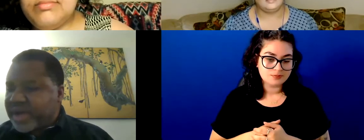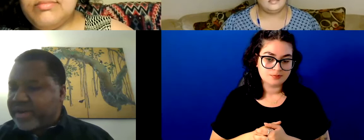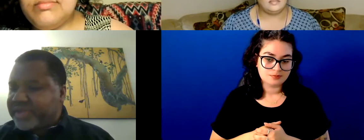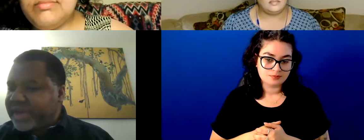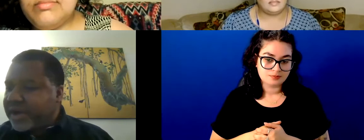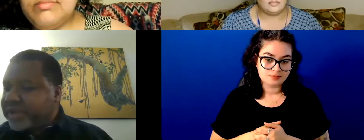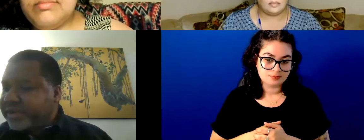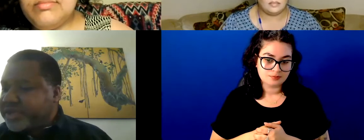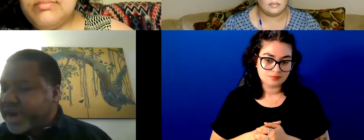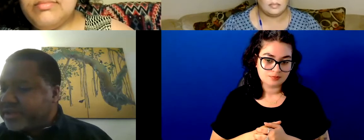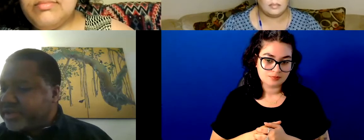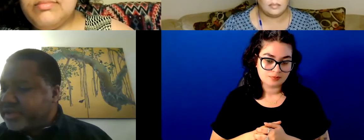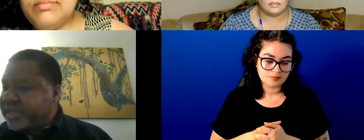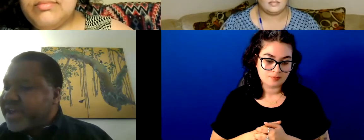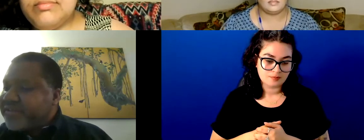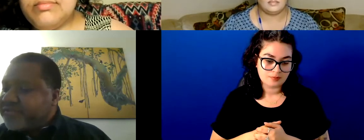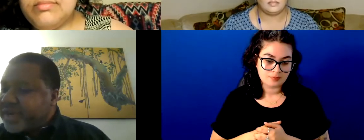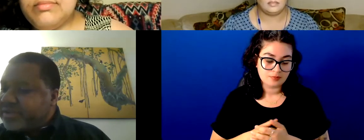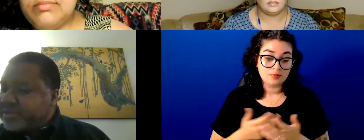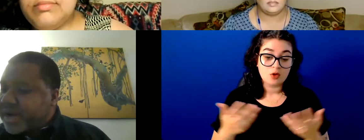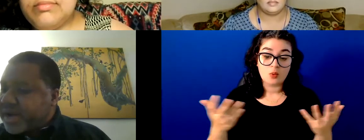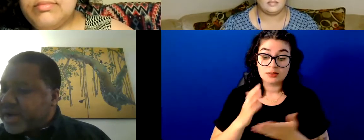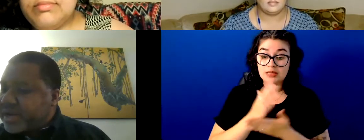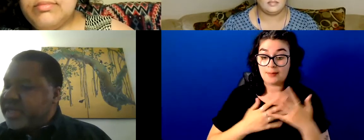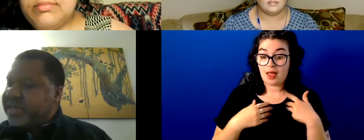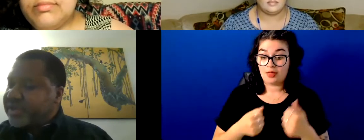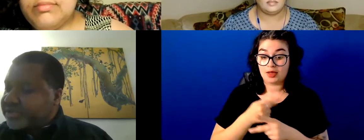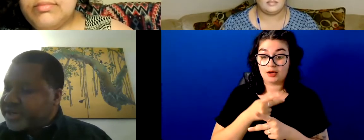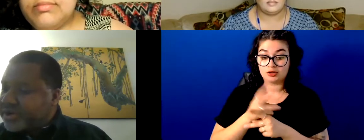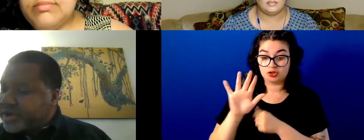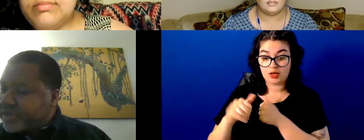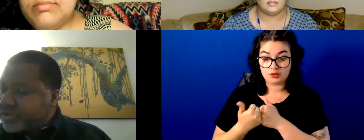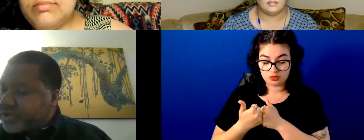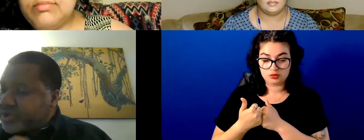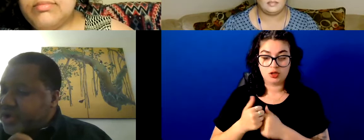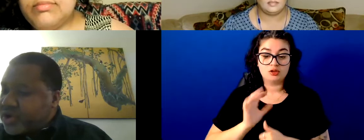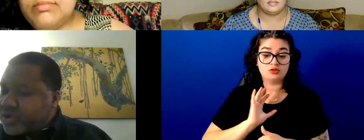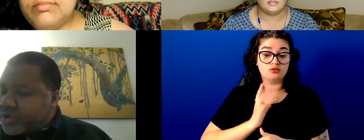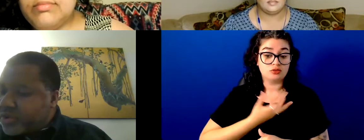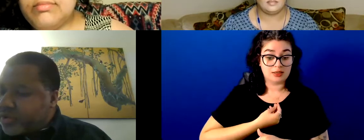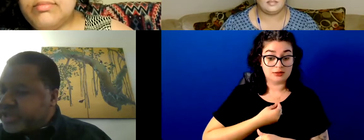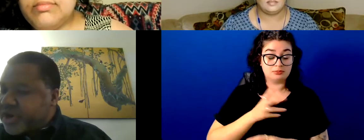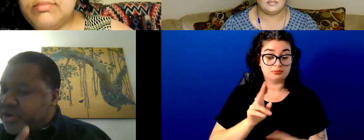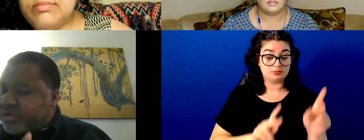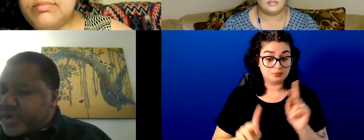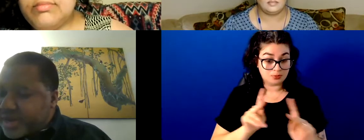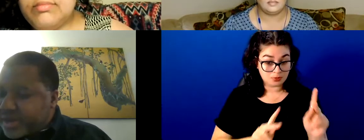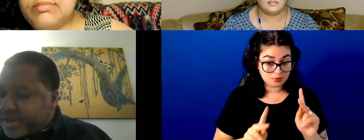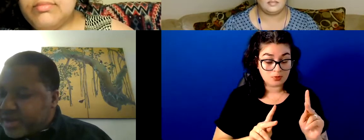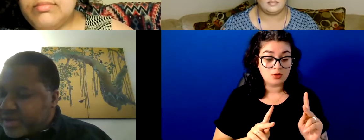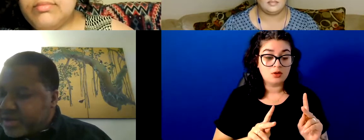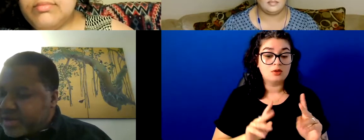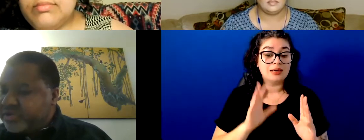some of the healthcare challenges faced by transgender individuals which are